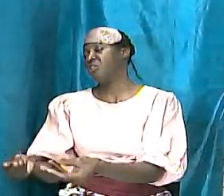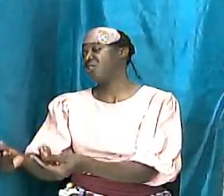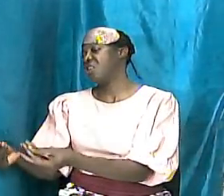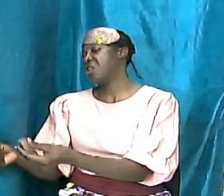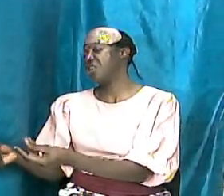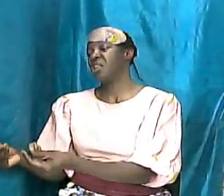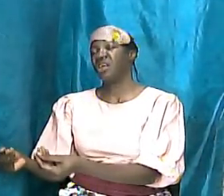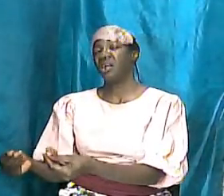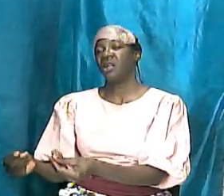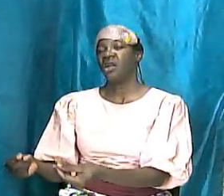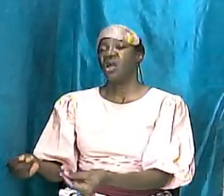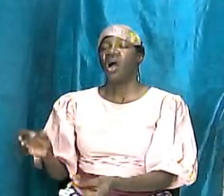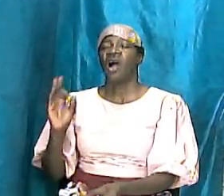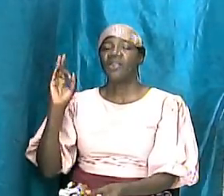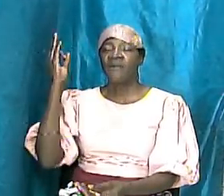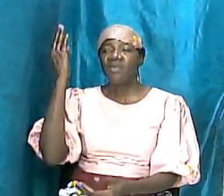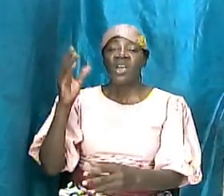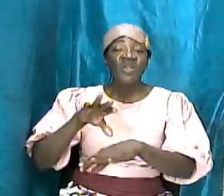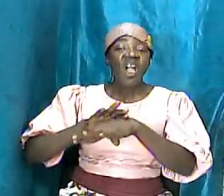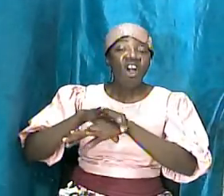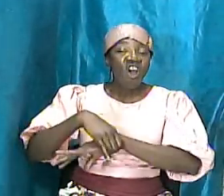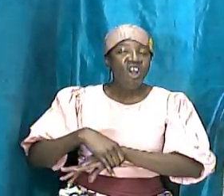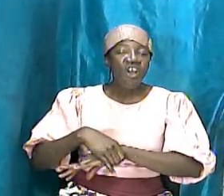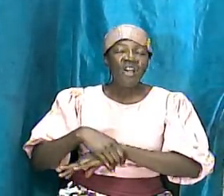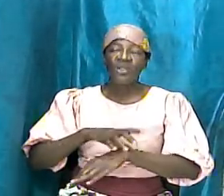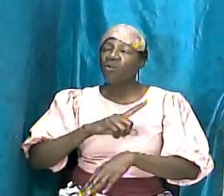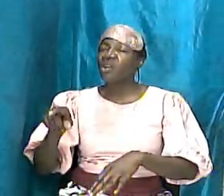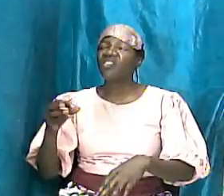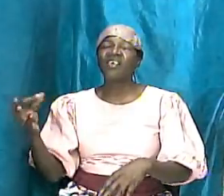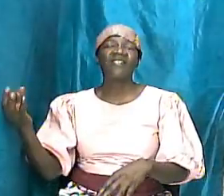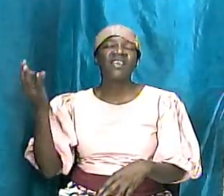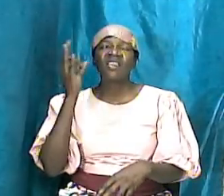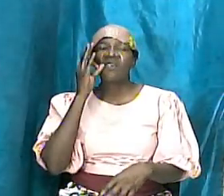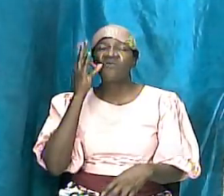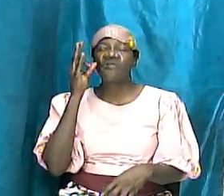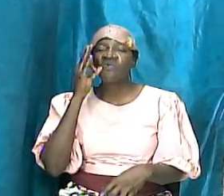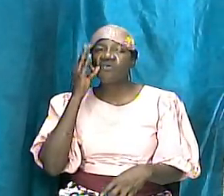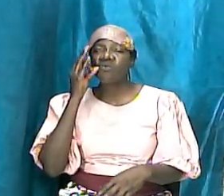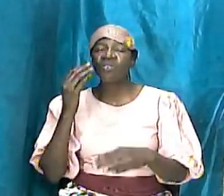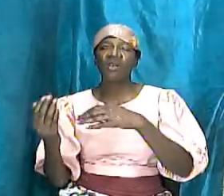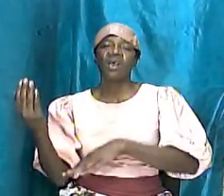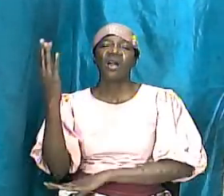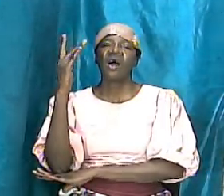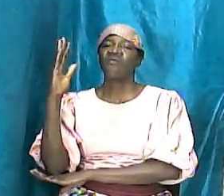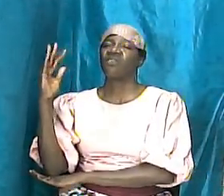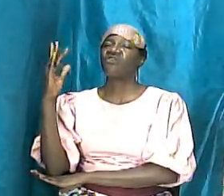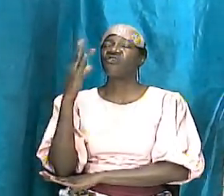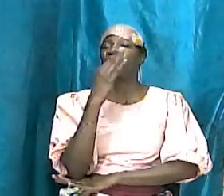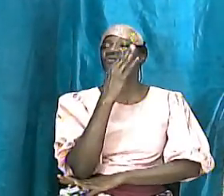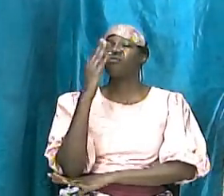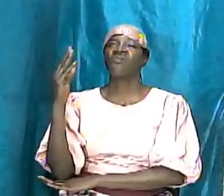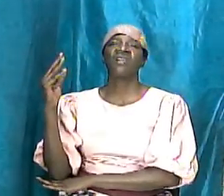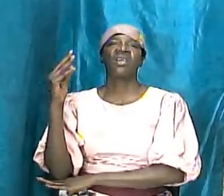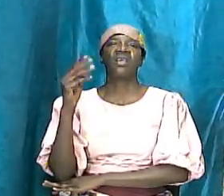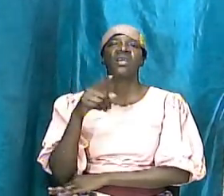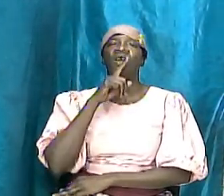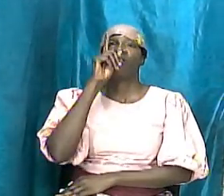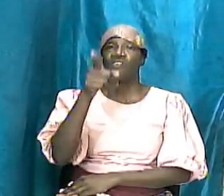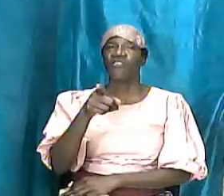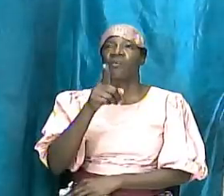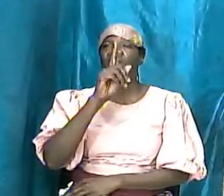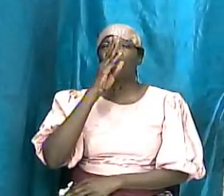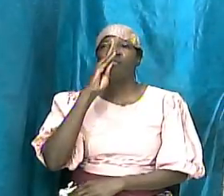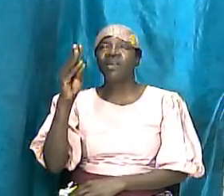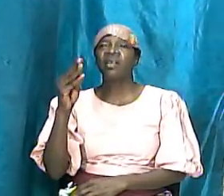of all the earth, and in which is the fruit of a tree yielding seed. To you it shall be for